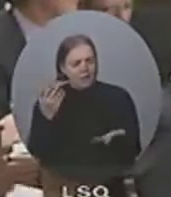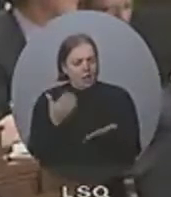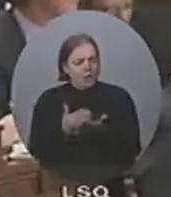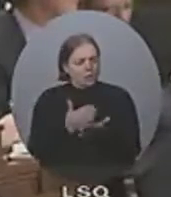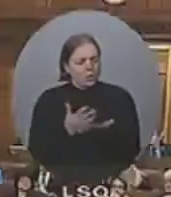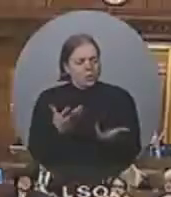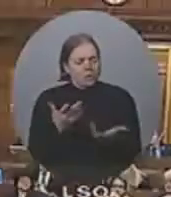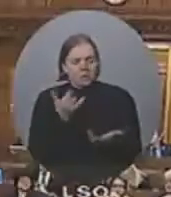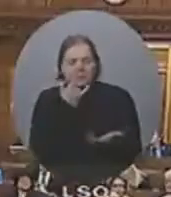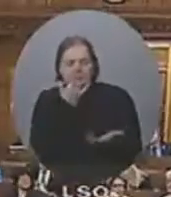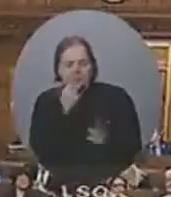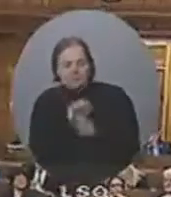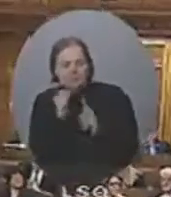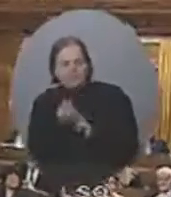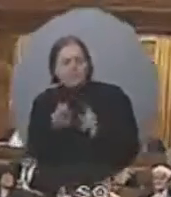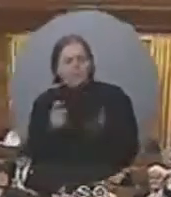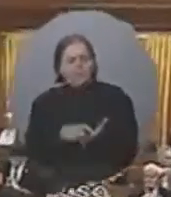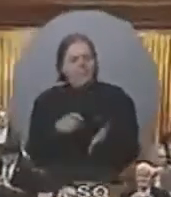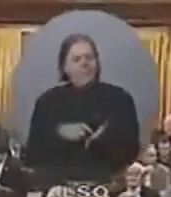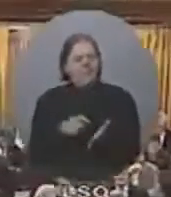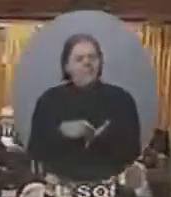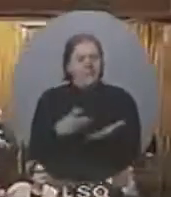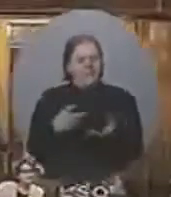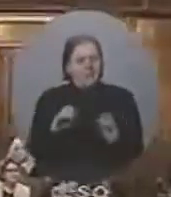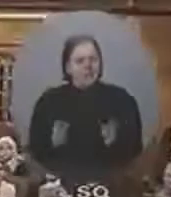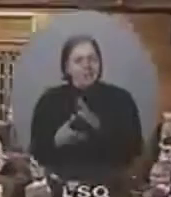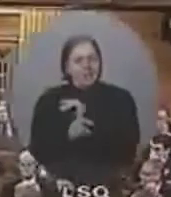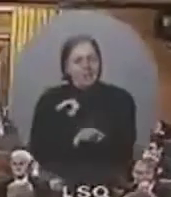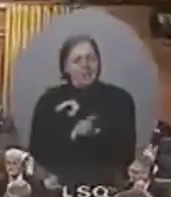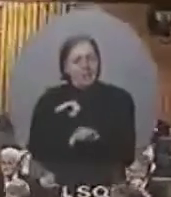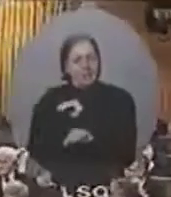value-added? The Right Honourable Prime Minister.